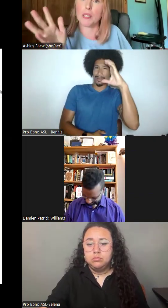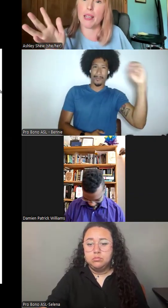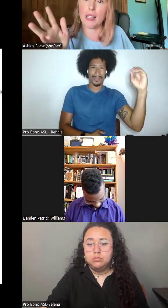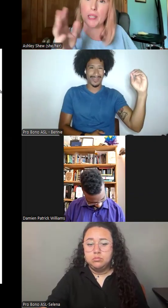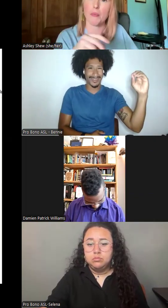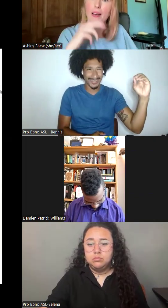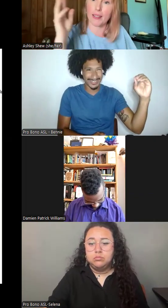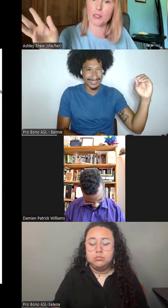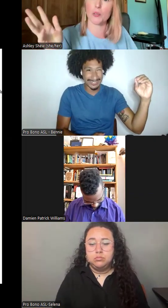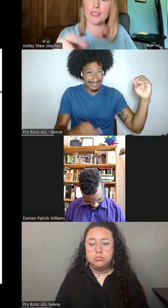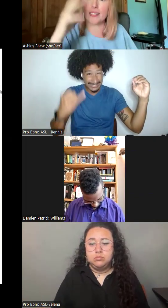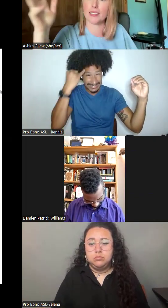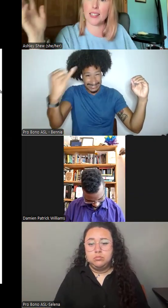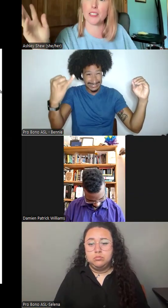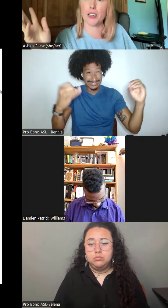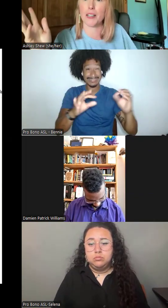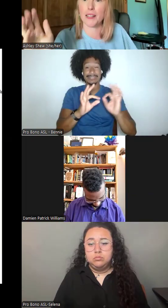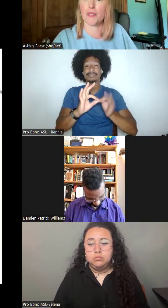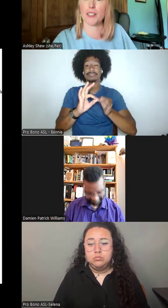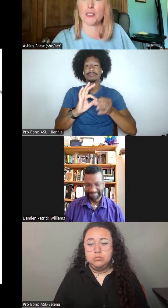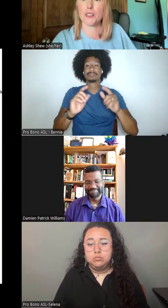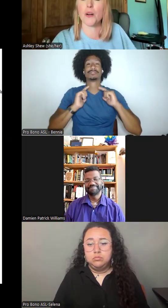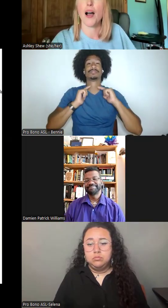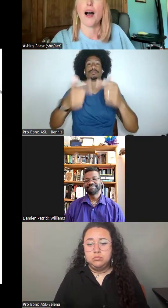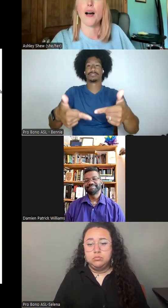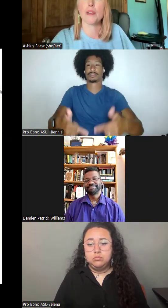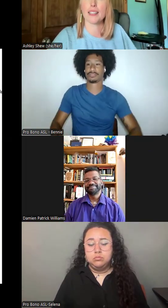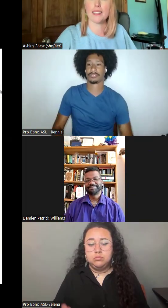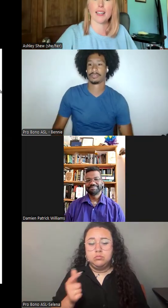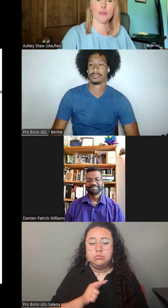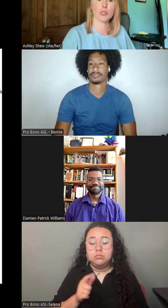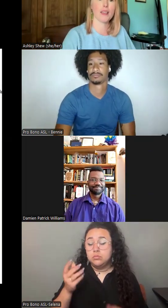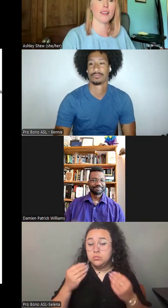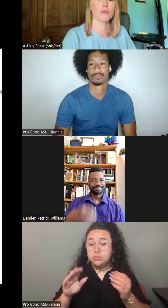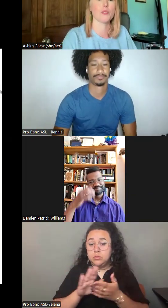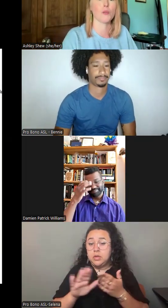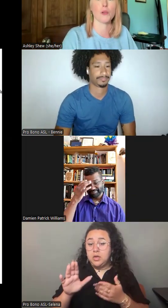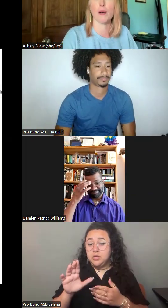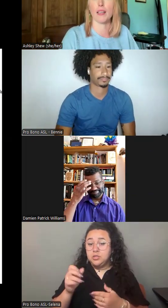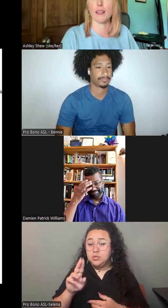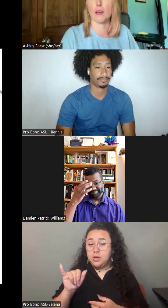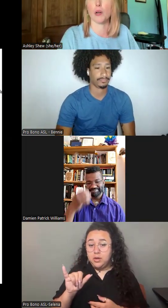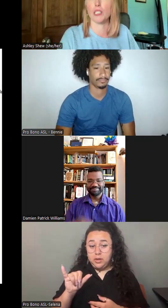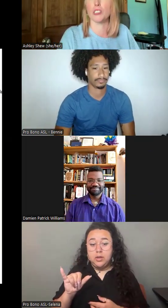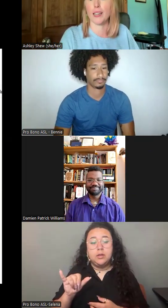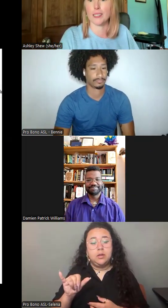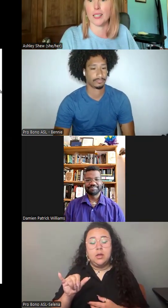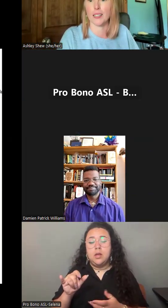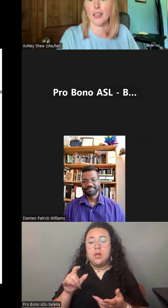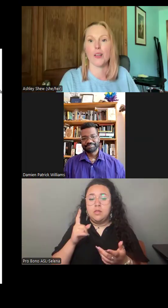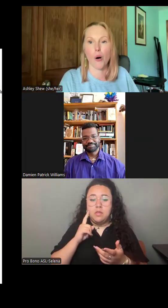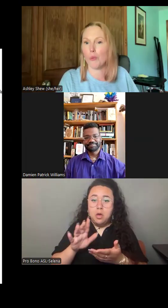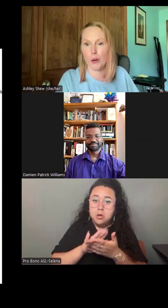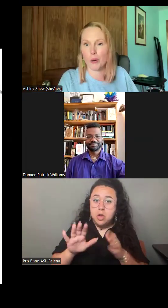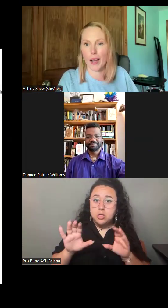Surprise, it wasn't making them any money. They sold it as this is a nice charity thing for us to do, but they decided it was making them so little money that they were going to